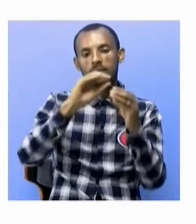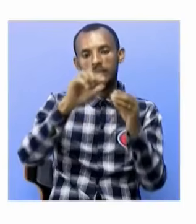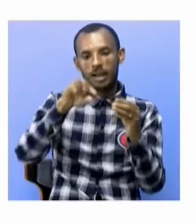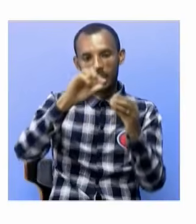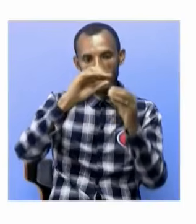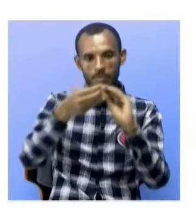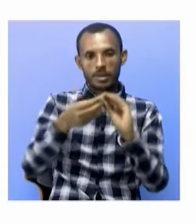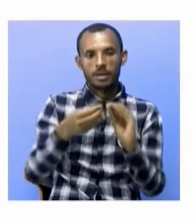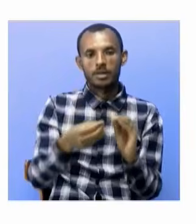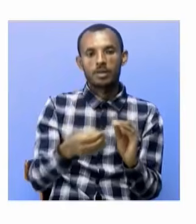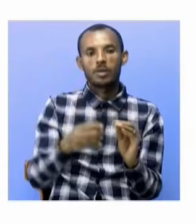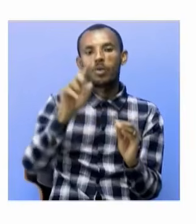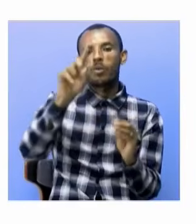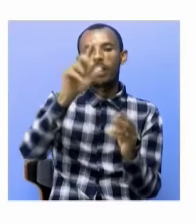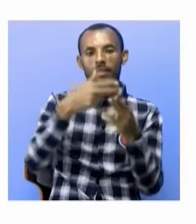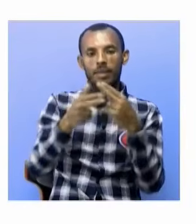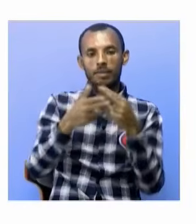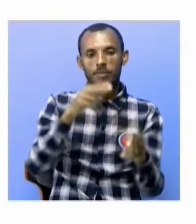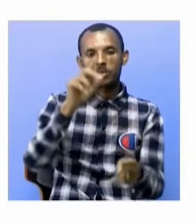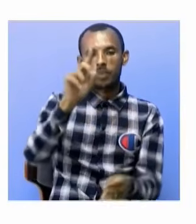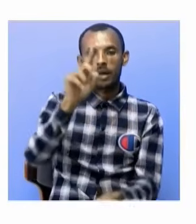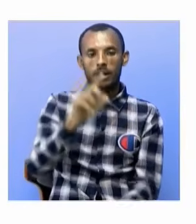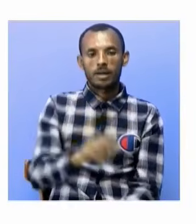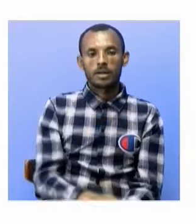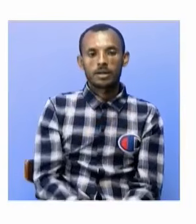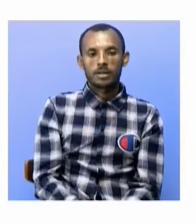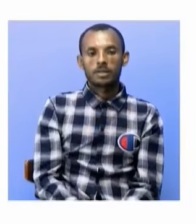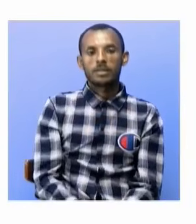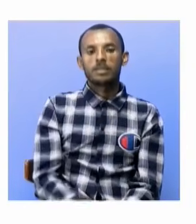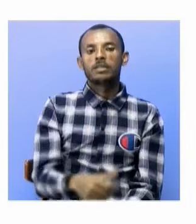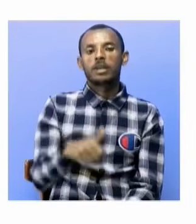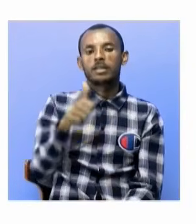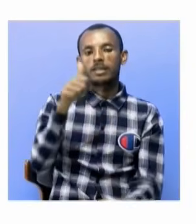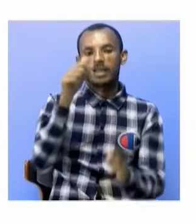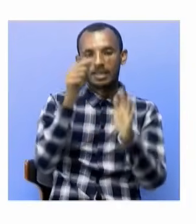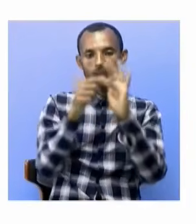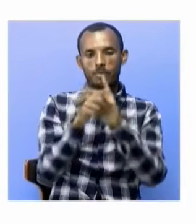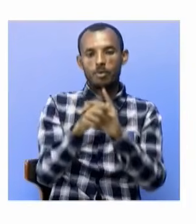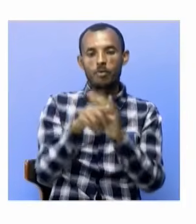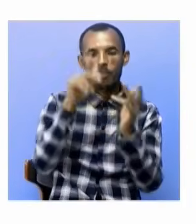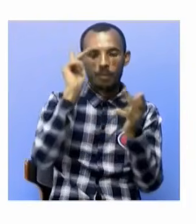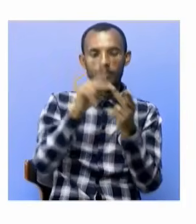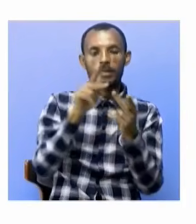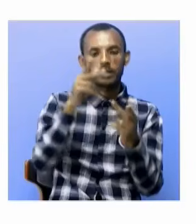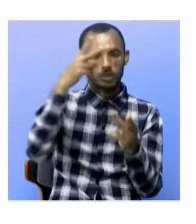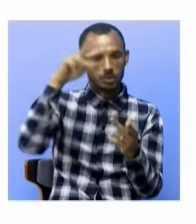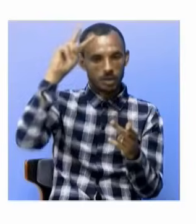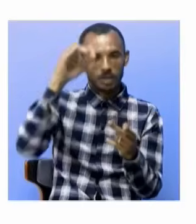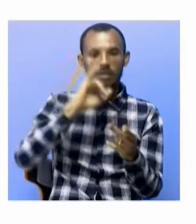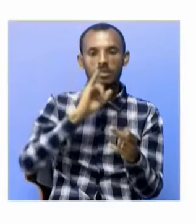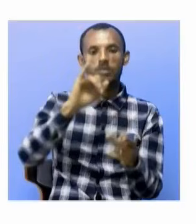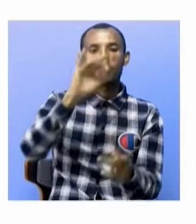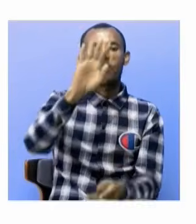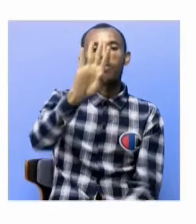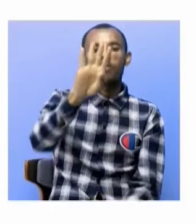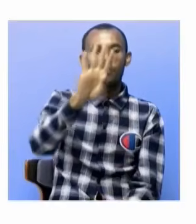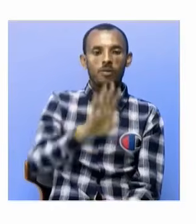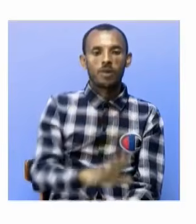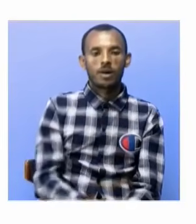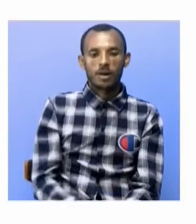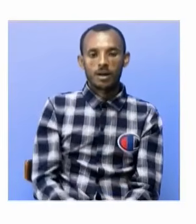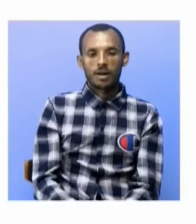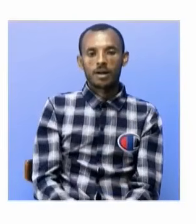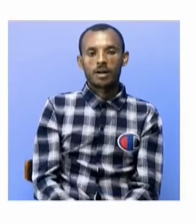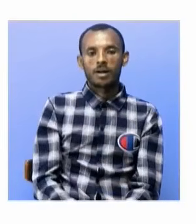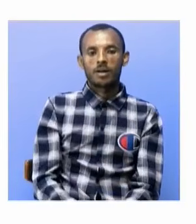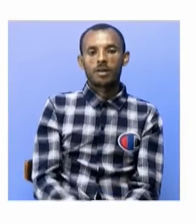number is 1 times 1. Okay? The other example of perfect square is 4. 4 is